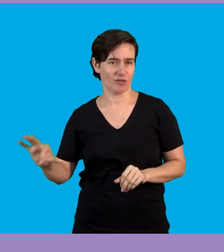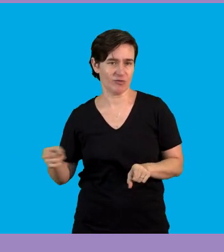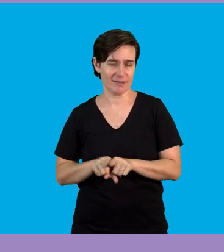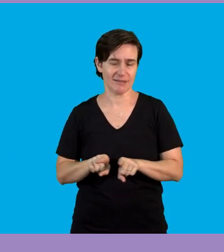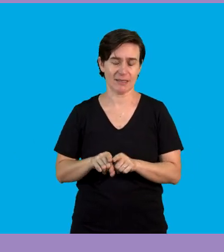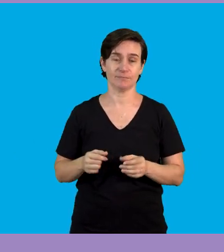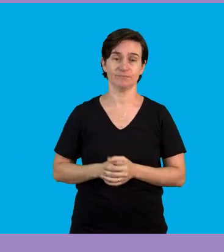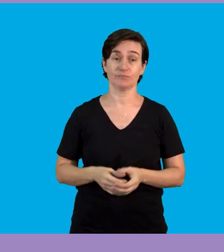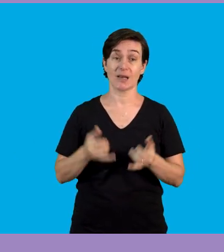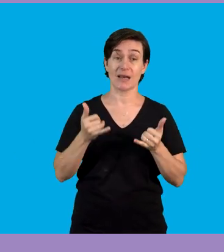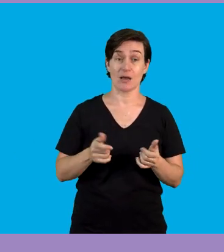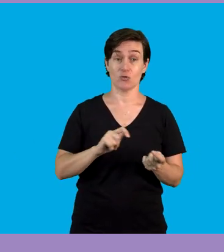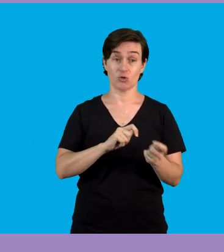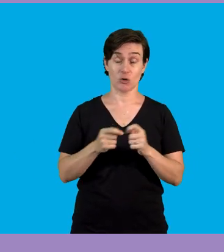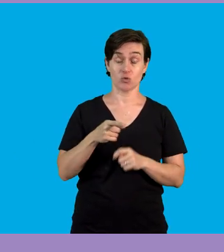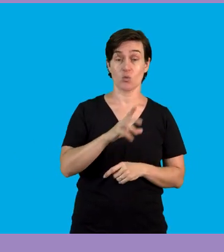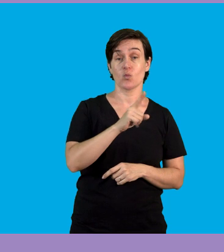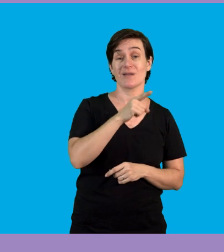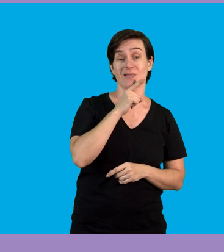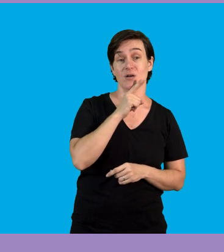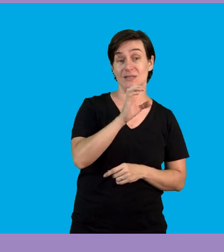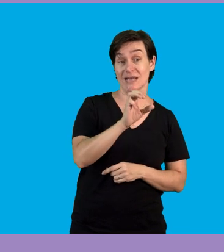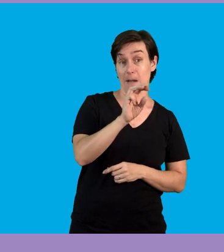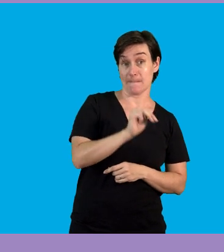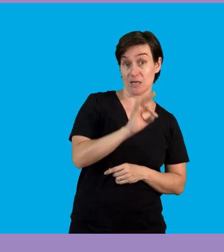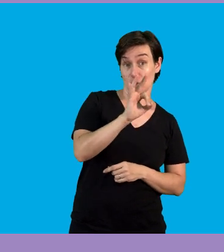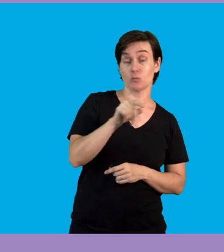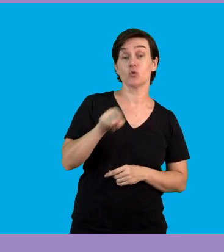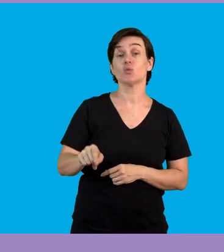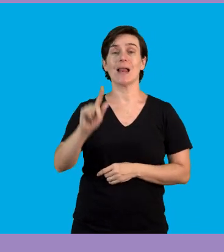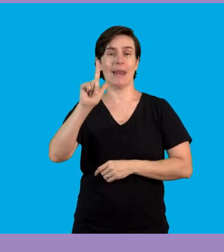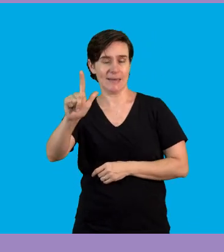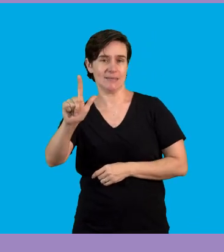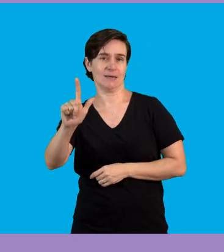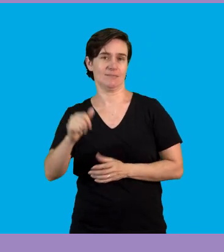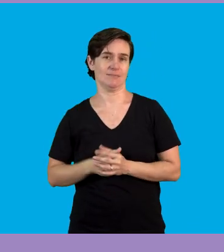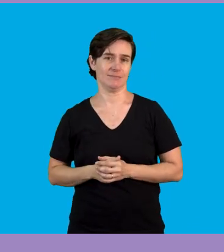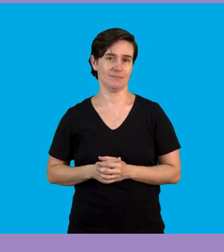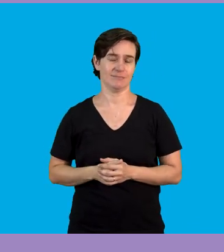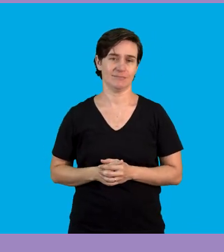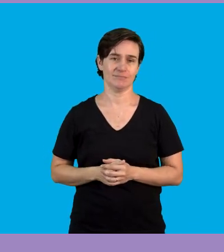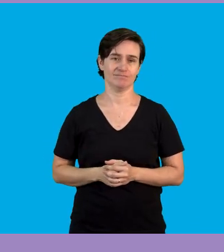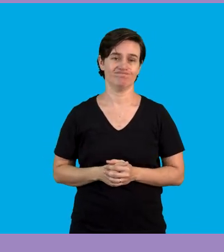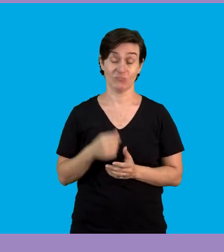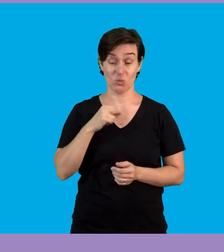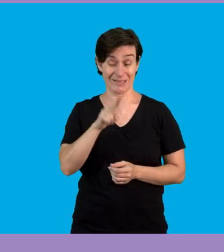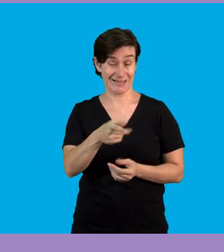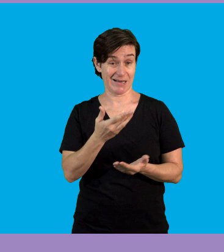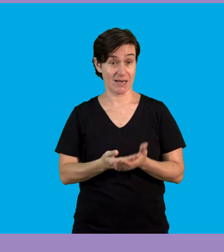and that is converting from centimeters cubed to liters. So as we can see